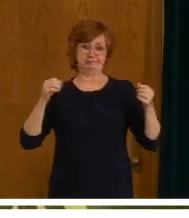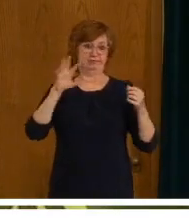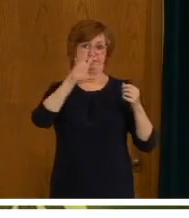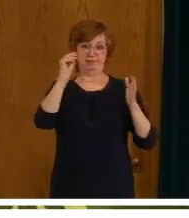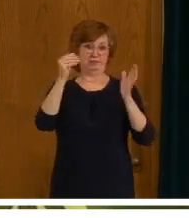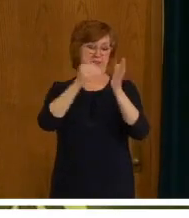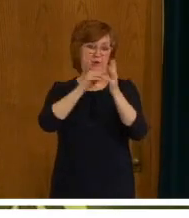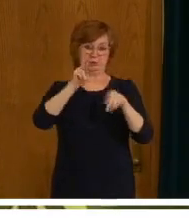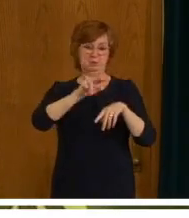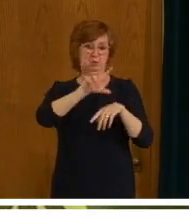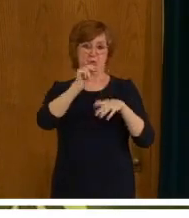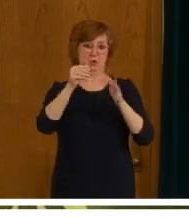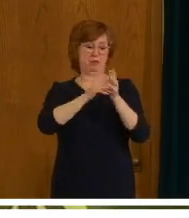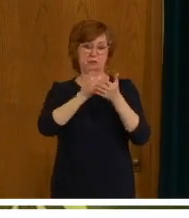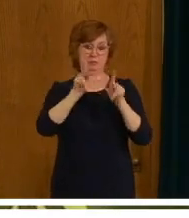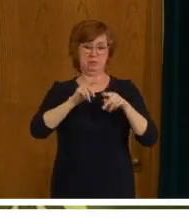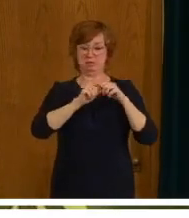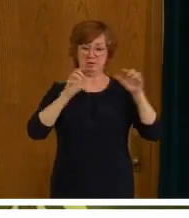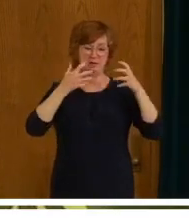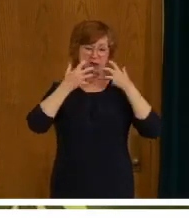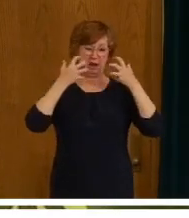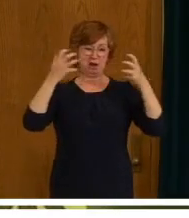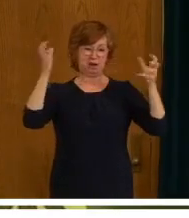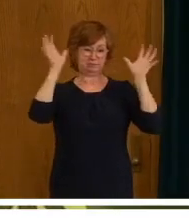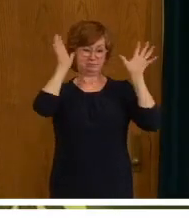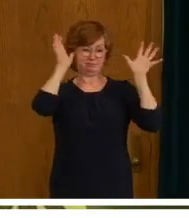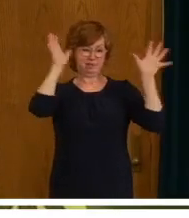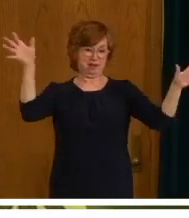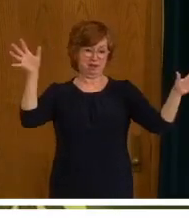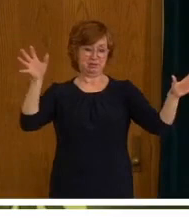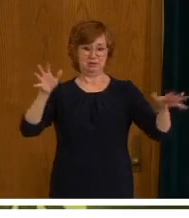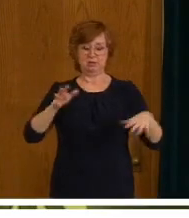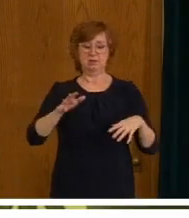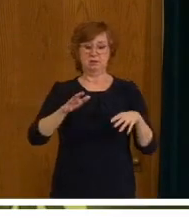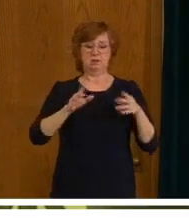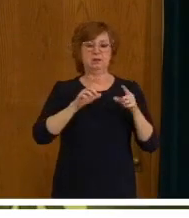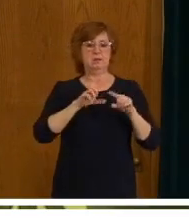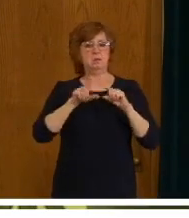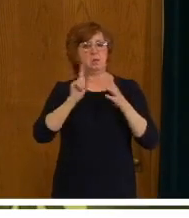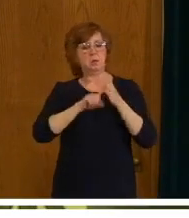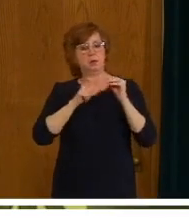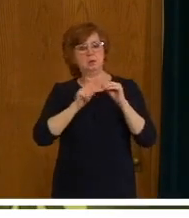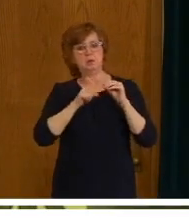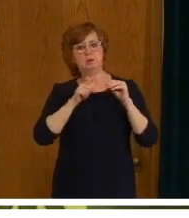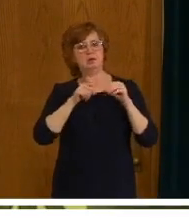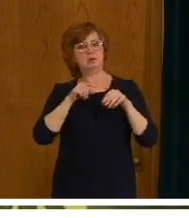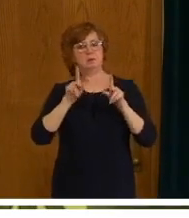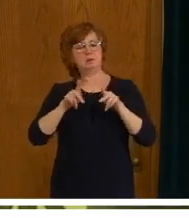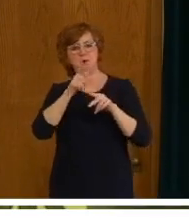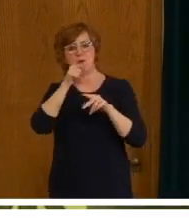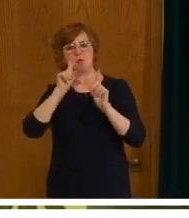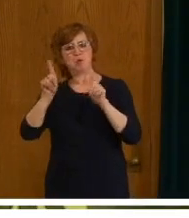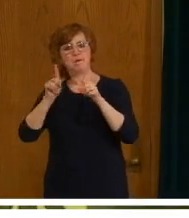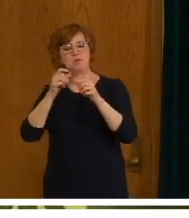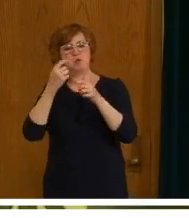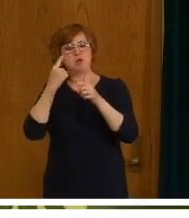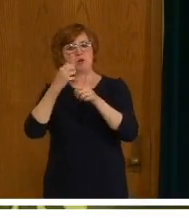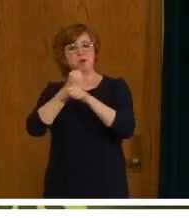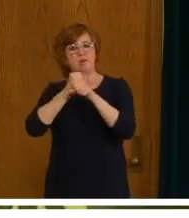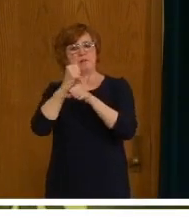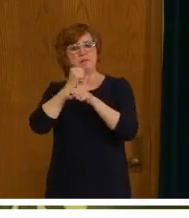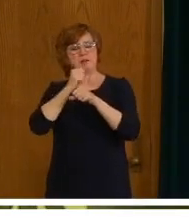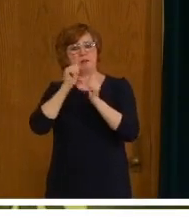of a conversation on a sunny patio at one of our great Saskatchewan restaurants, or in the stands at your kid's first ball game.